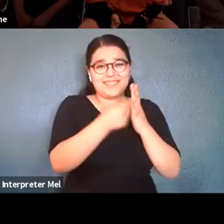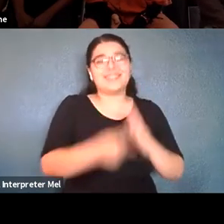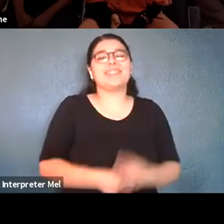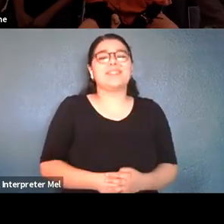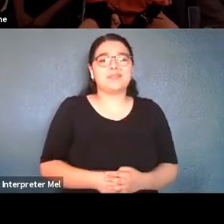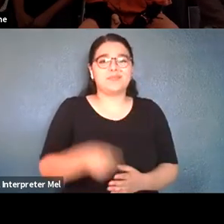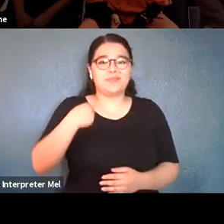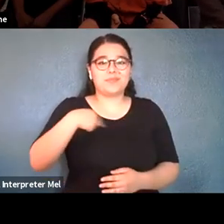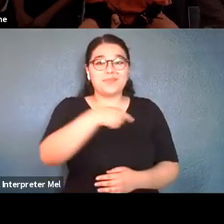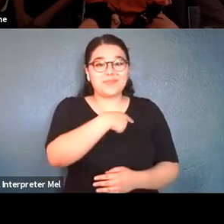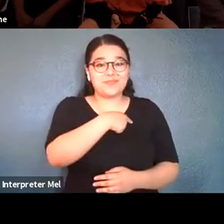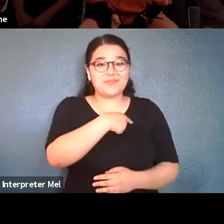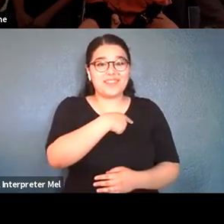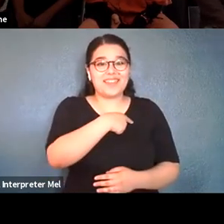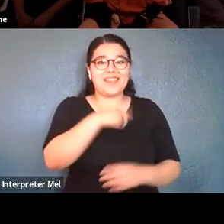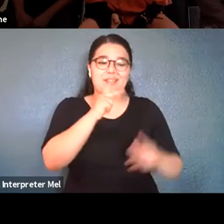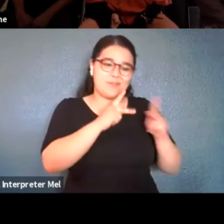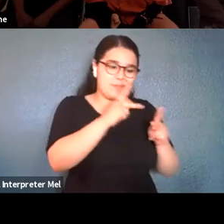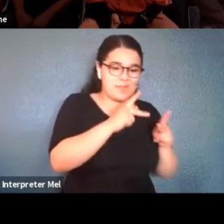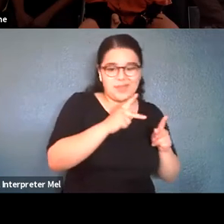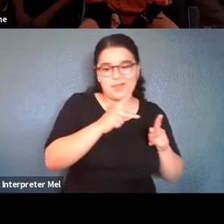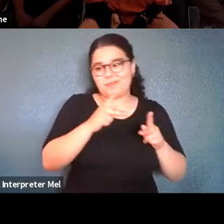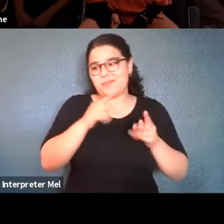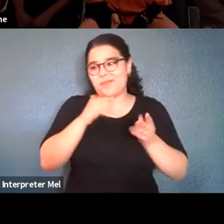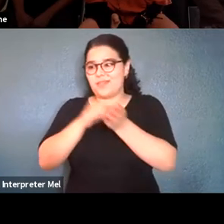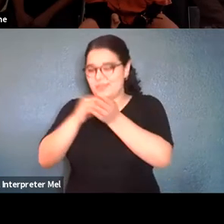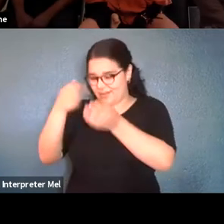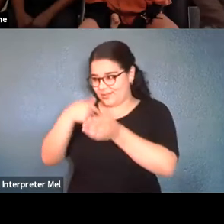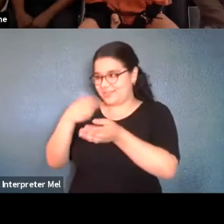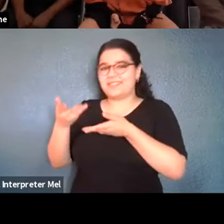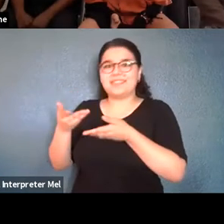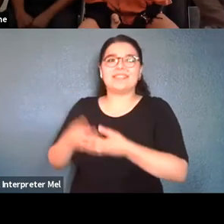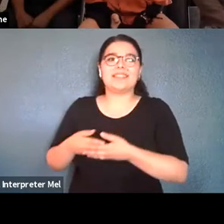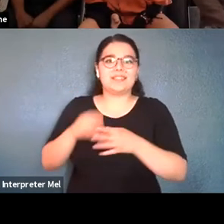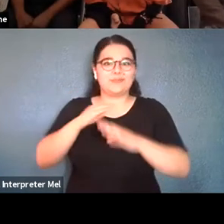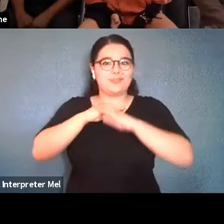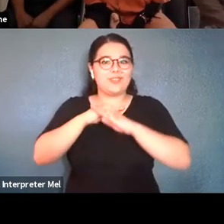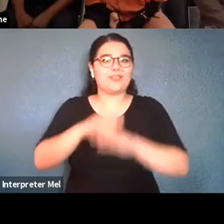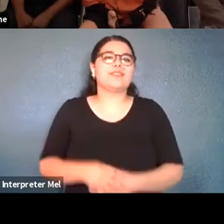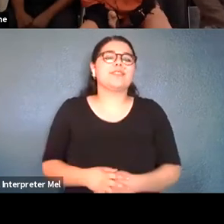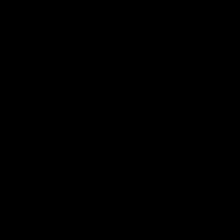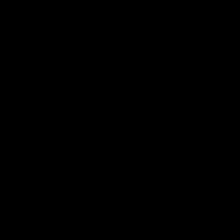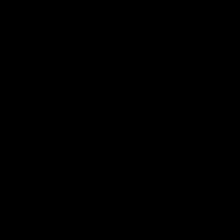the clients, the patients in your shelters, residents.